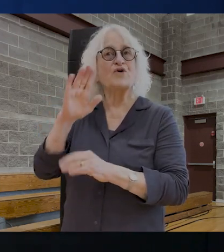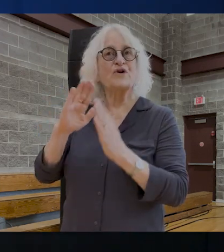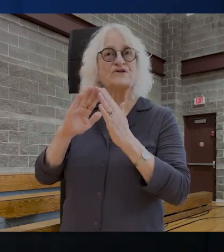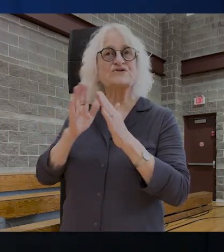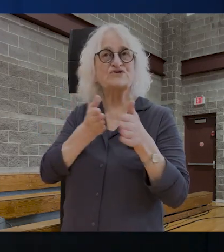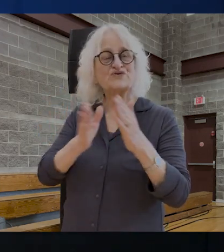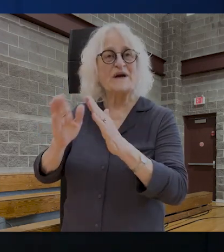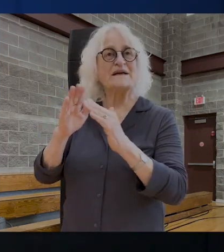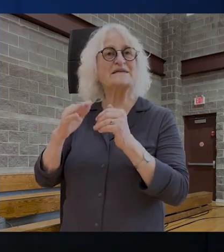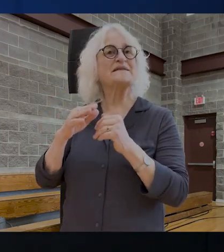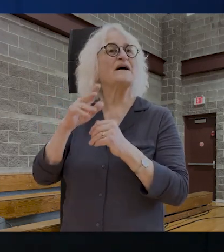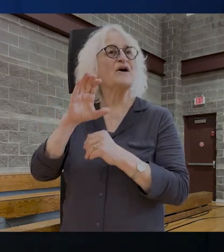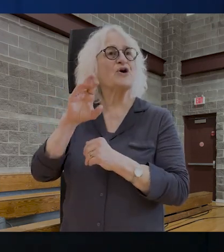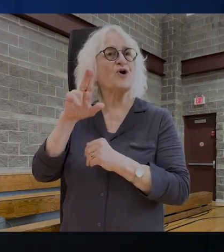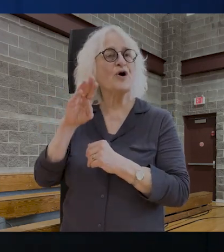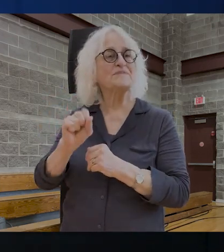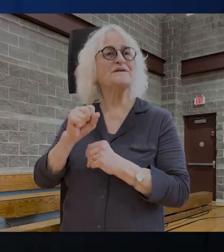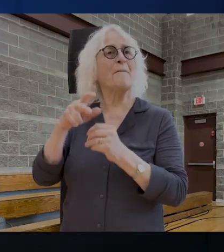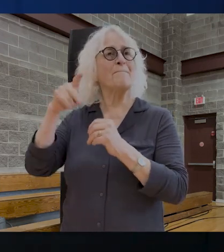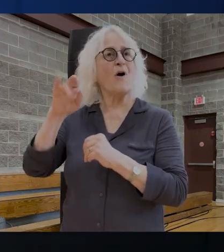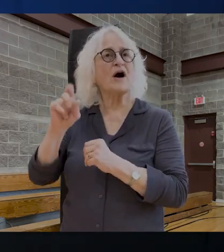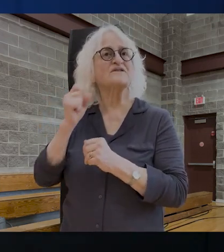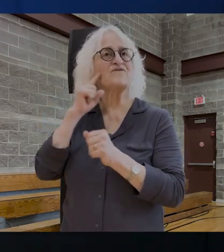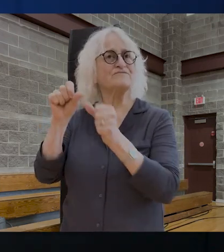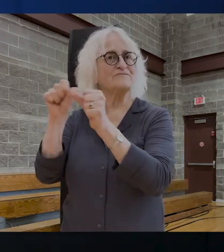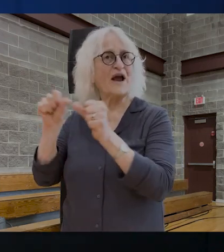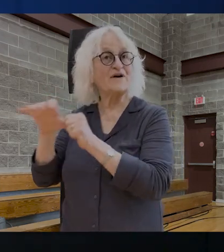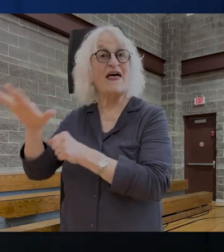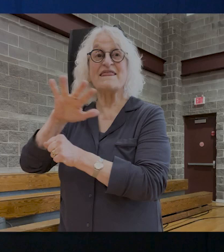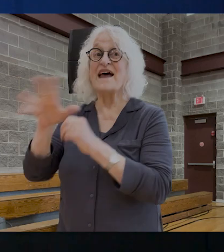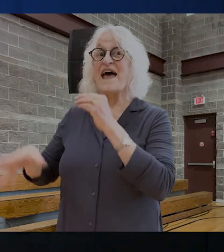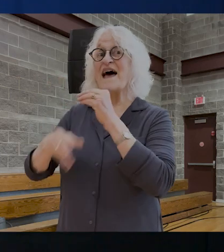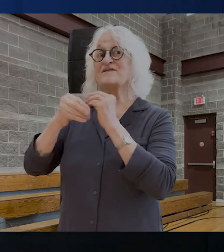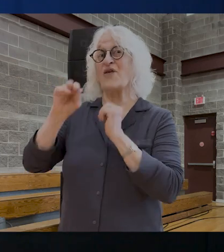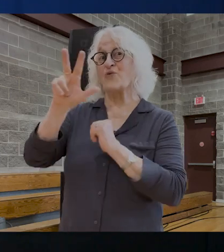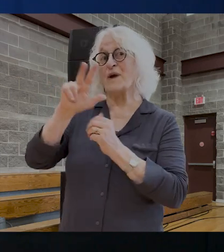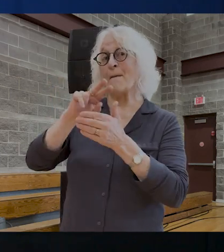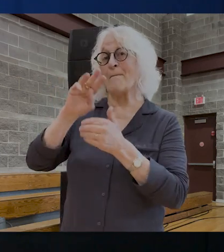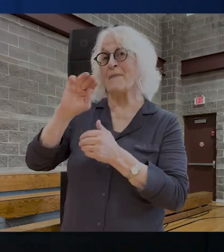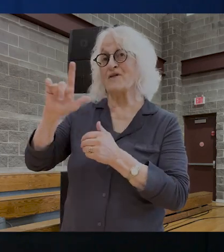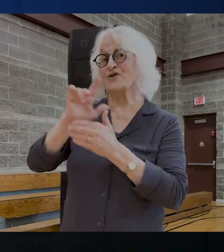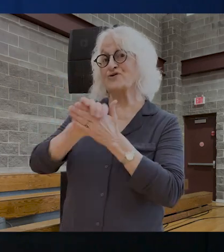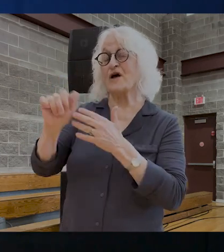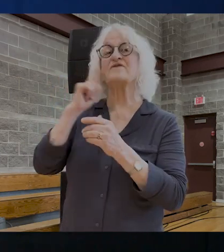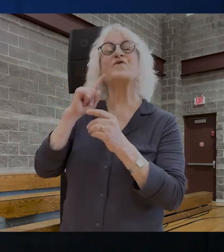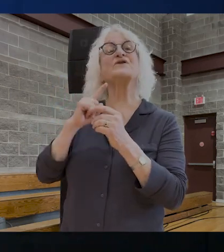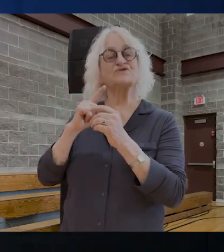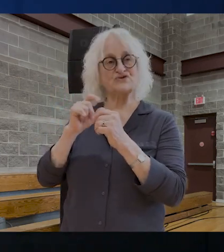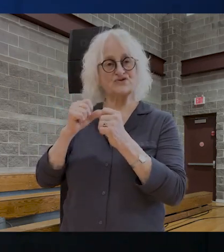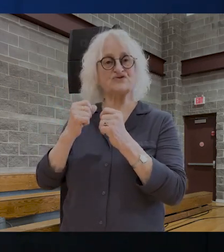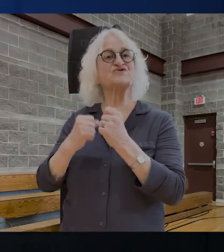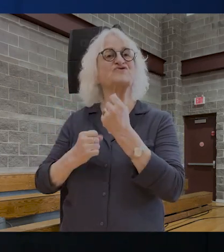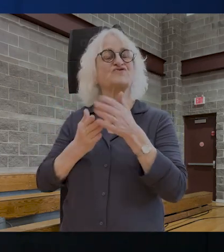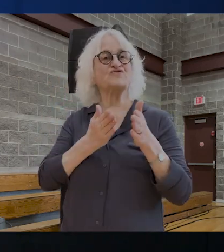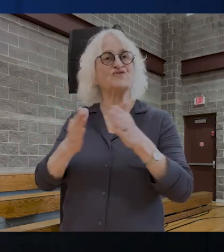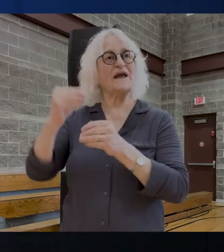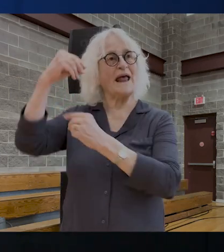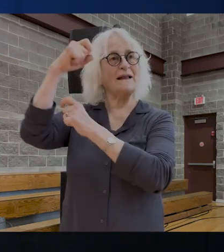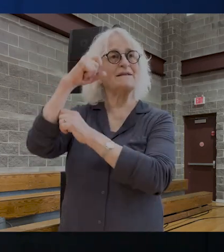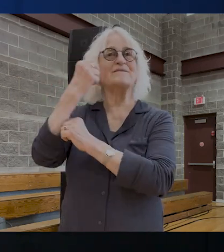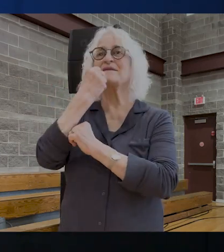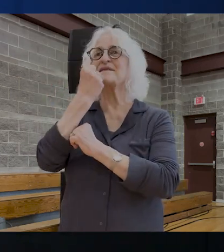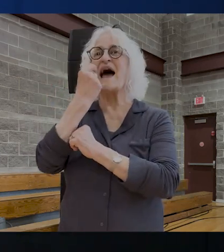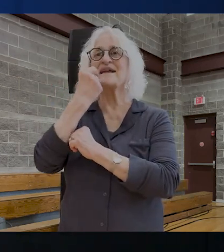parks, and public facilities. This budget adds $3 million for the city's continued streetlight conversion